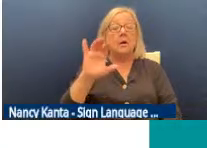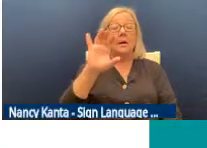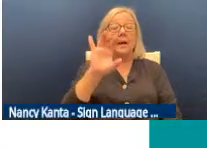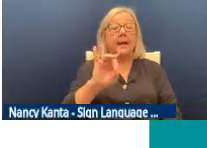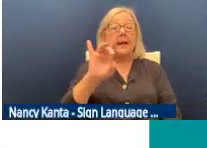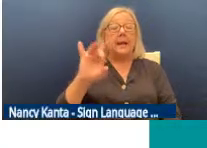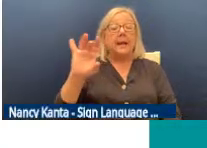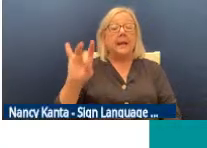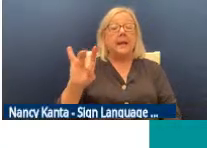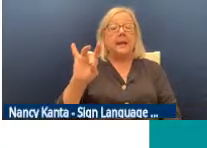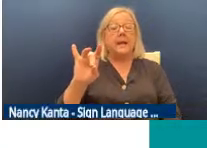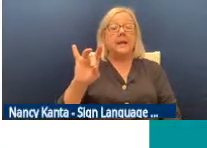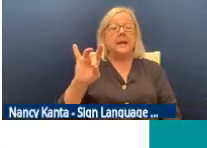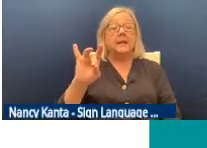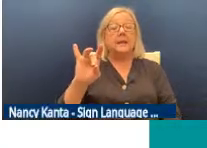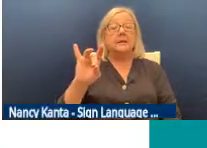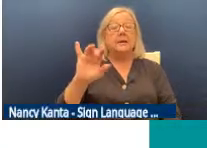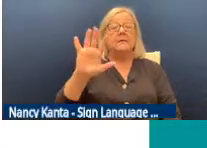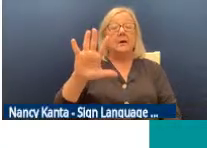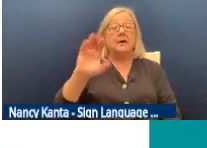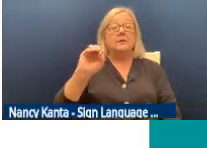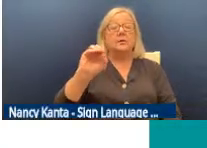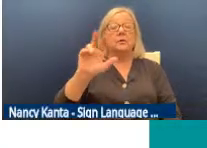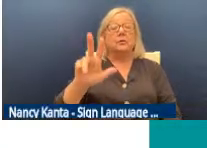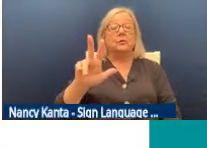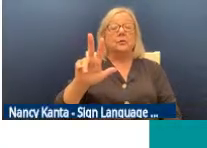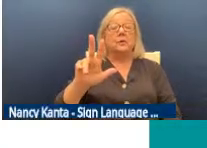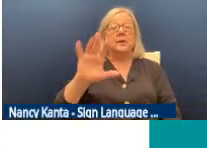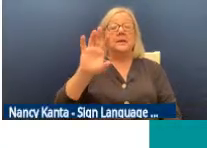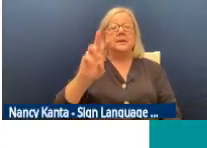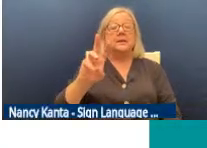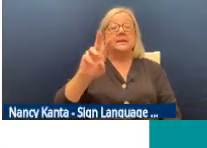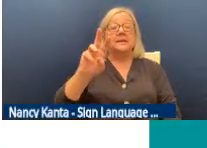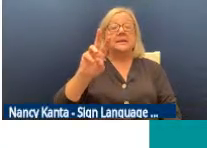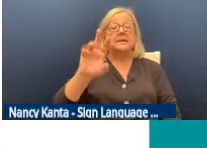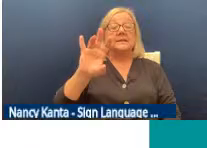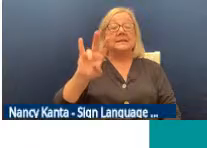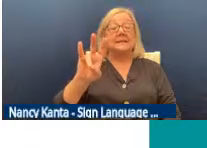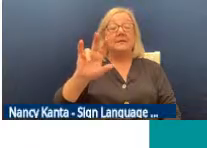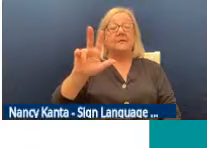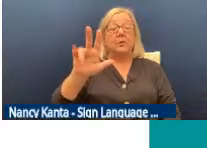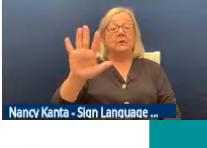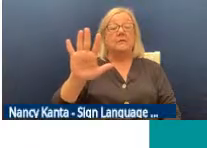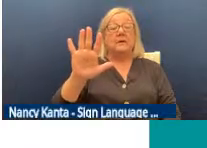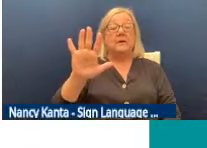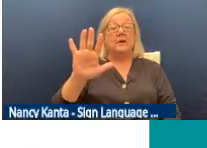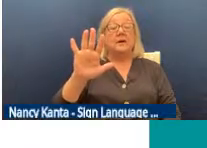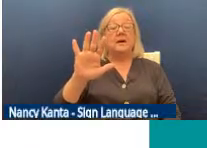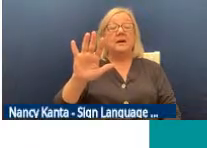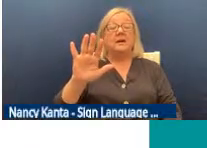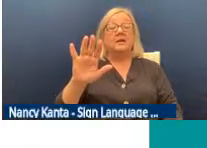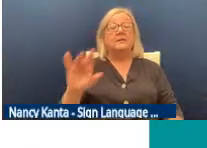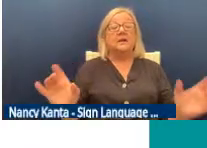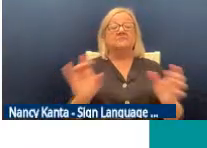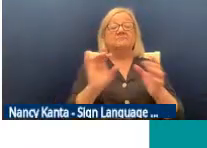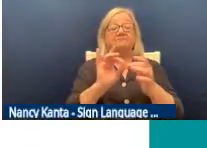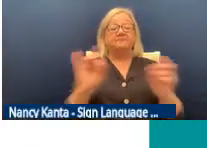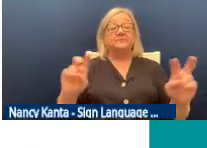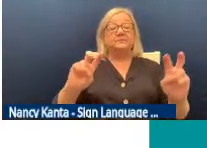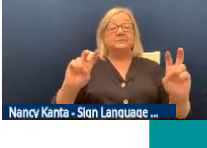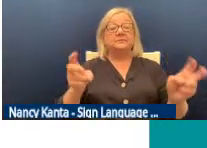888-503-6735, and state ESG Public Comment in your message. And then you can leave a message.